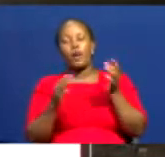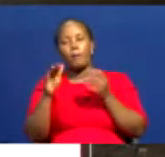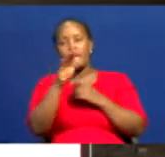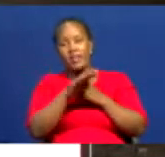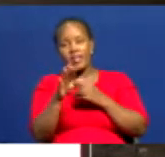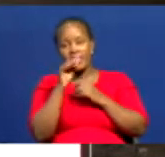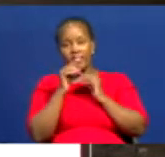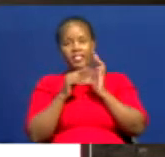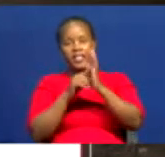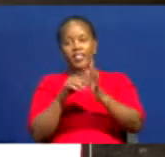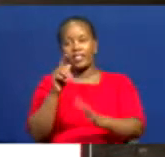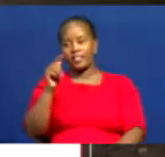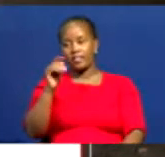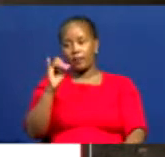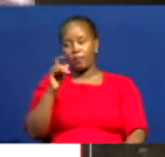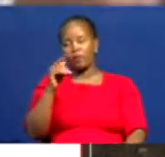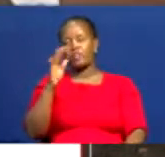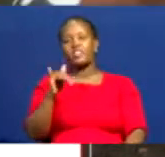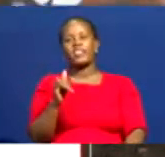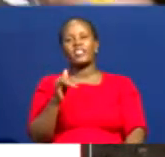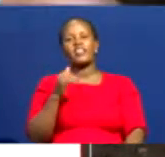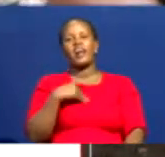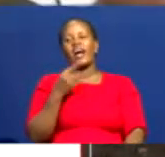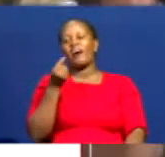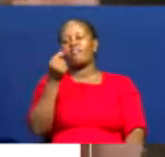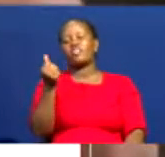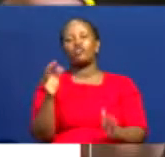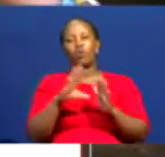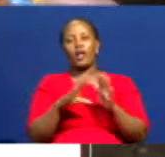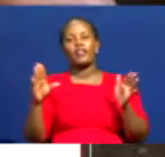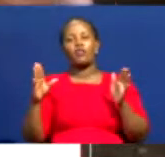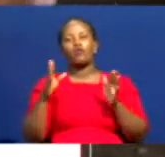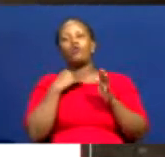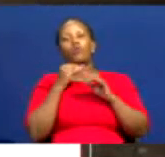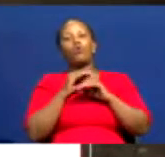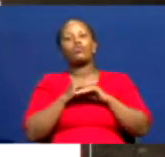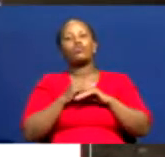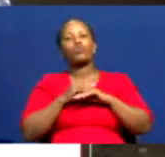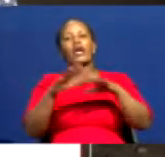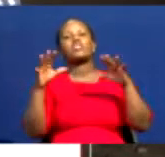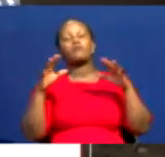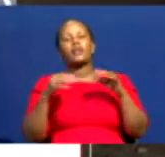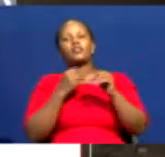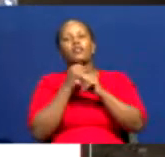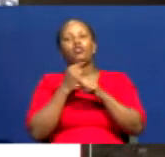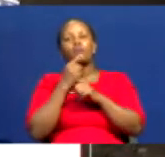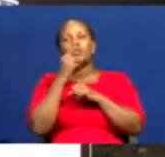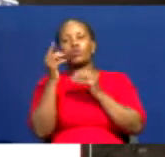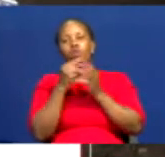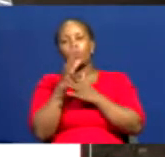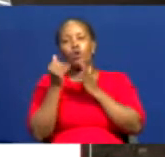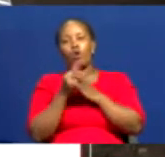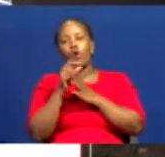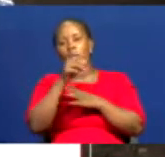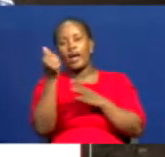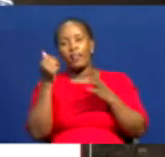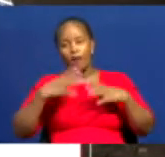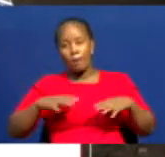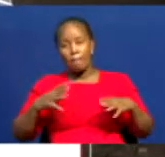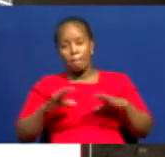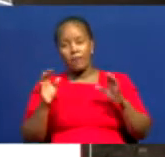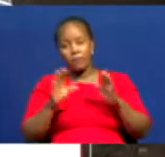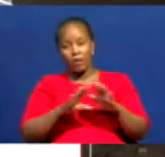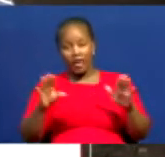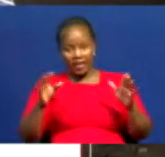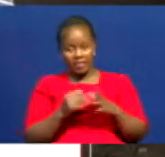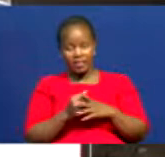our Tiati, they have little land. They want to expand, get into other people's land. Because